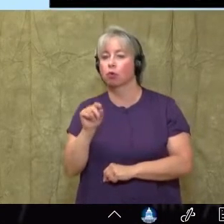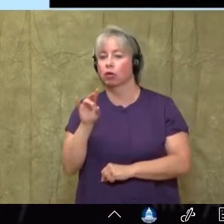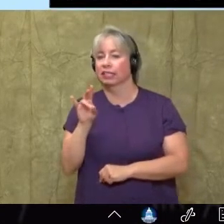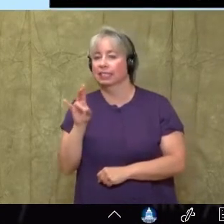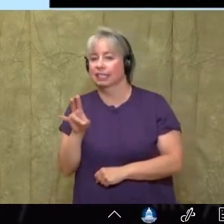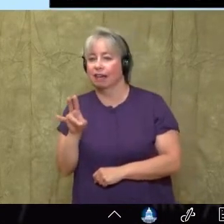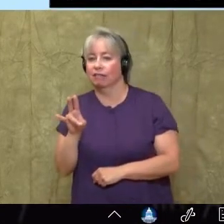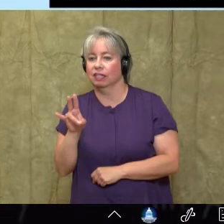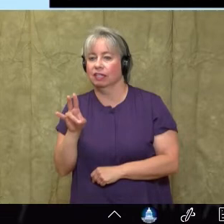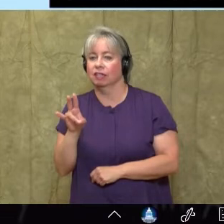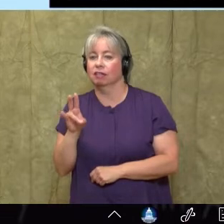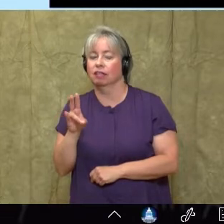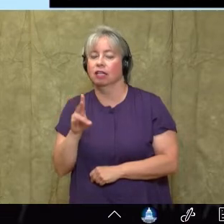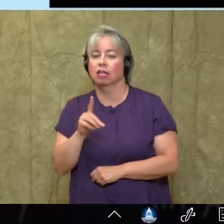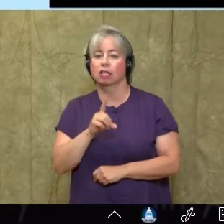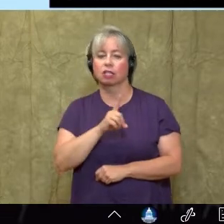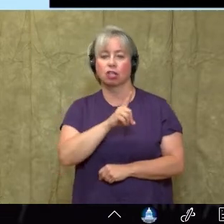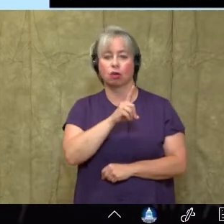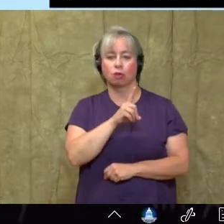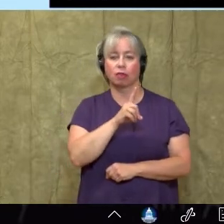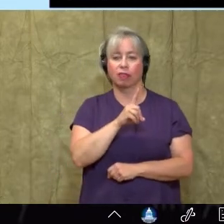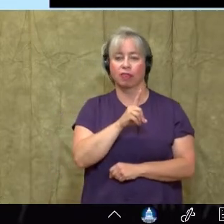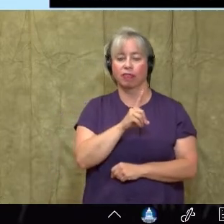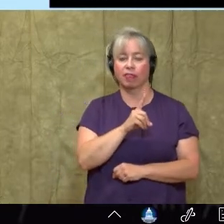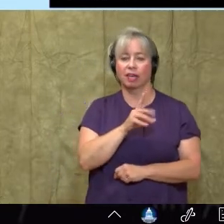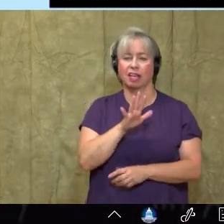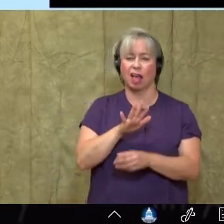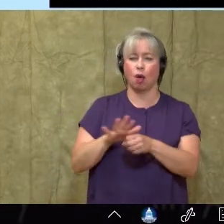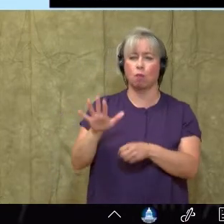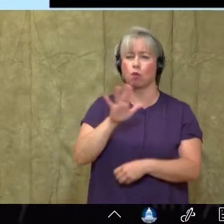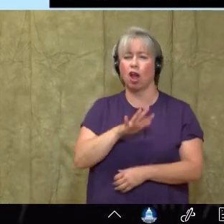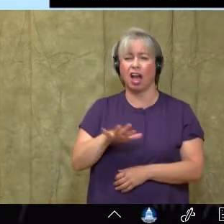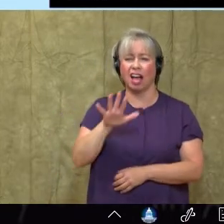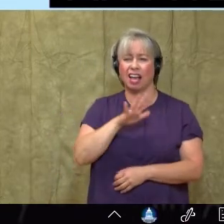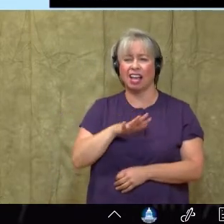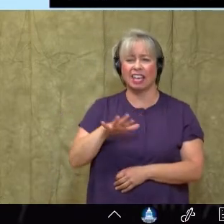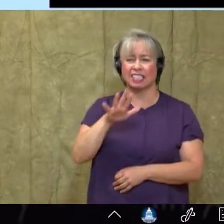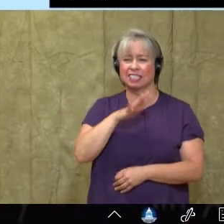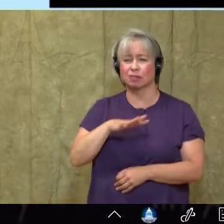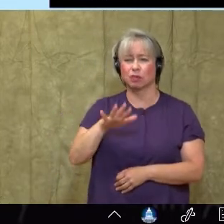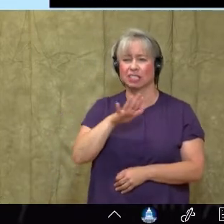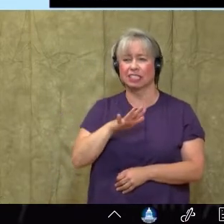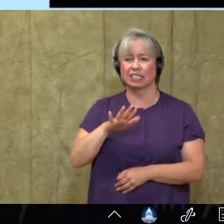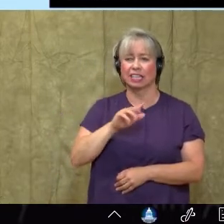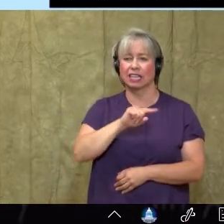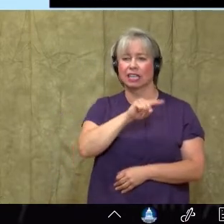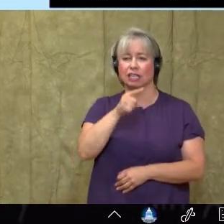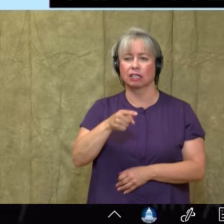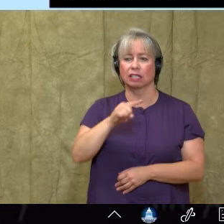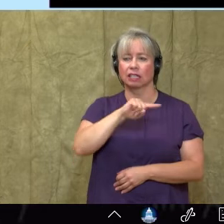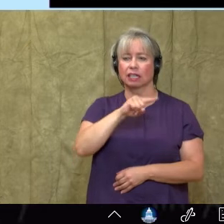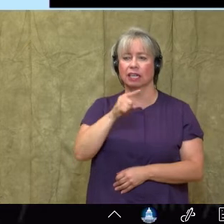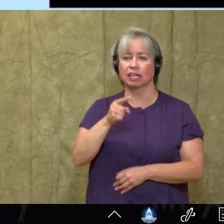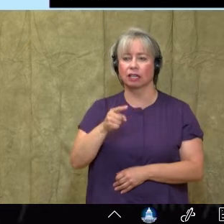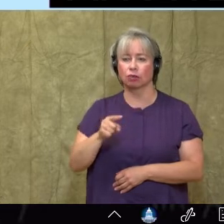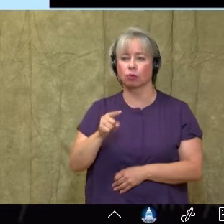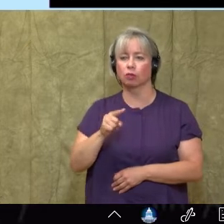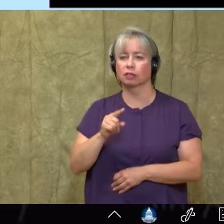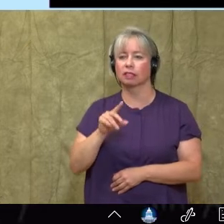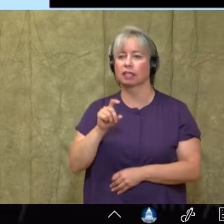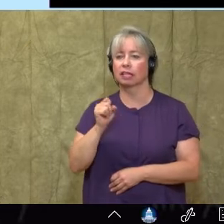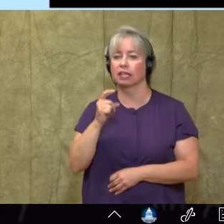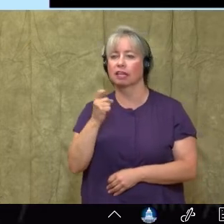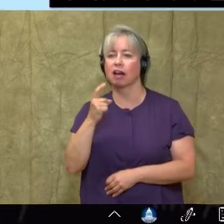So the distance is approximately, we do those little squigglies when we have that, 11.7